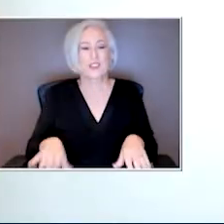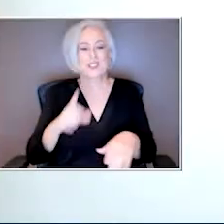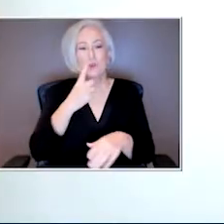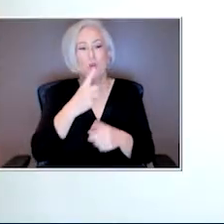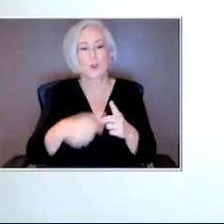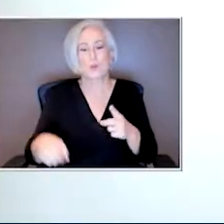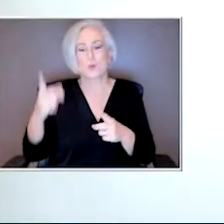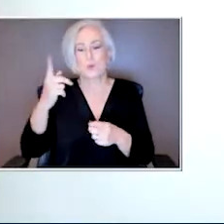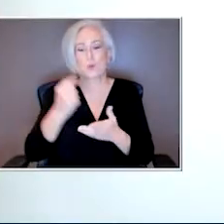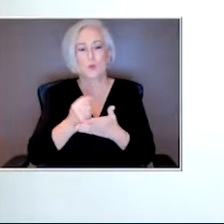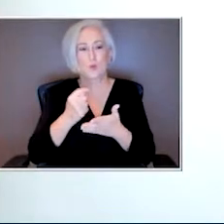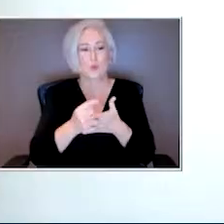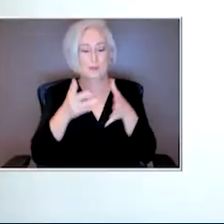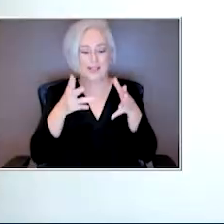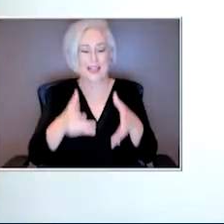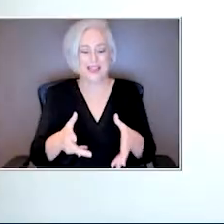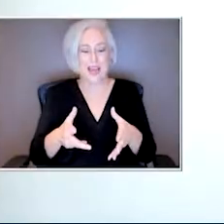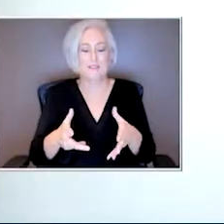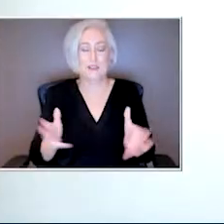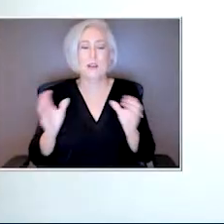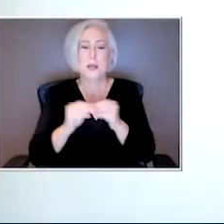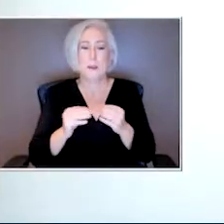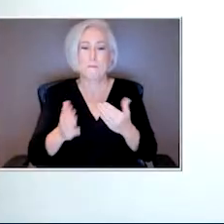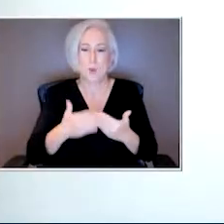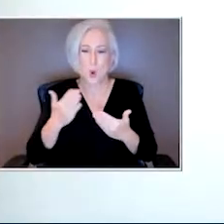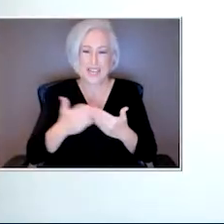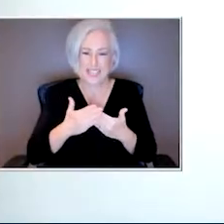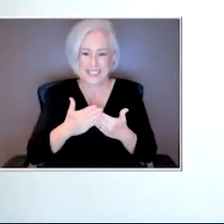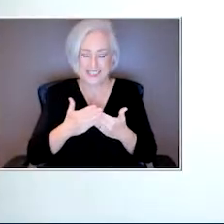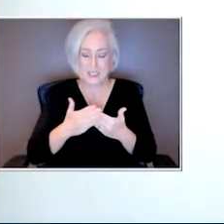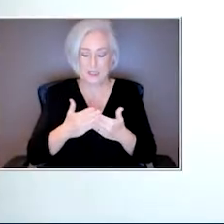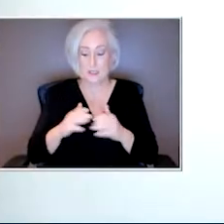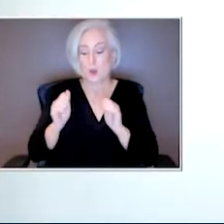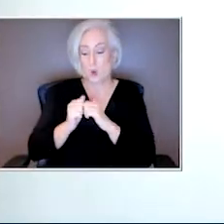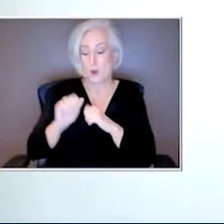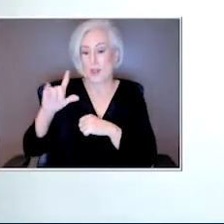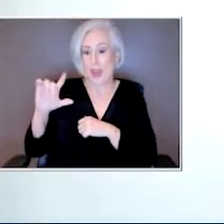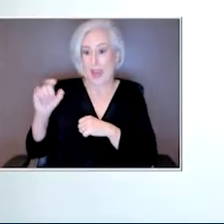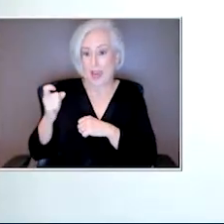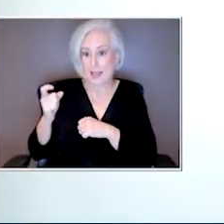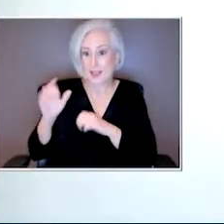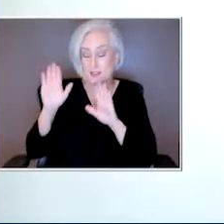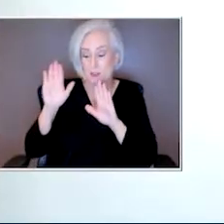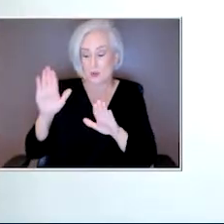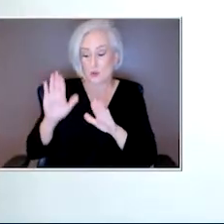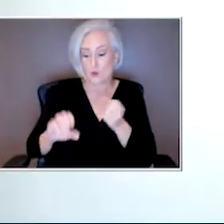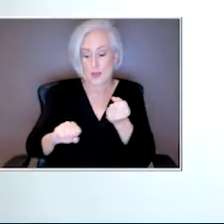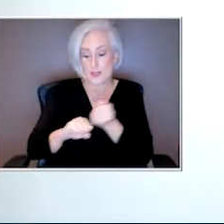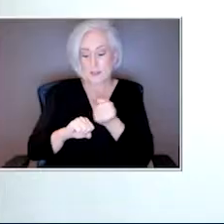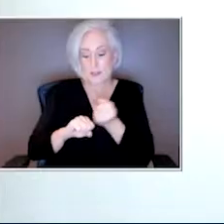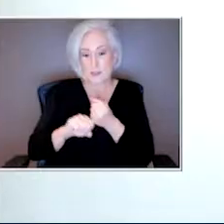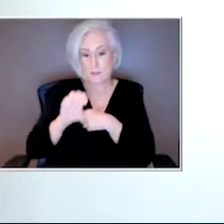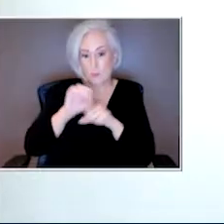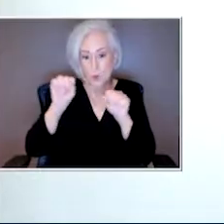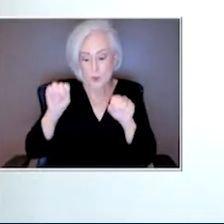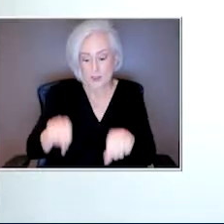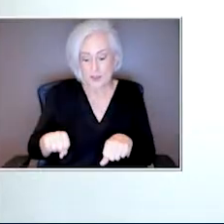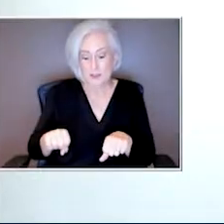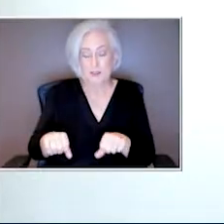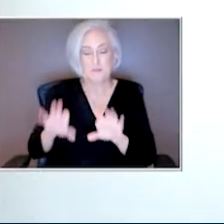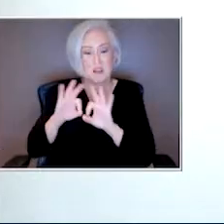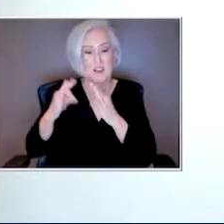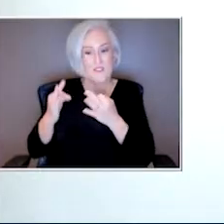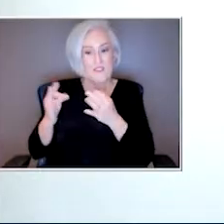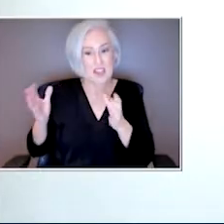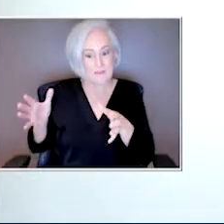left. It was a lot easier. And with Alex, I have a great support system. We have our family close now. Our